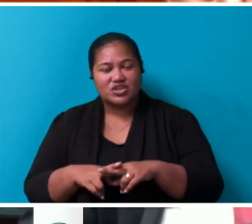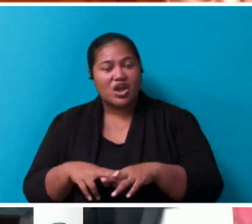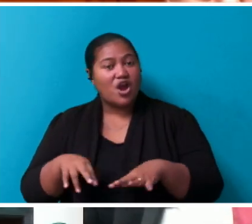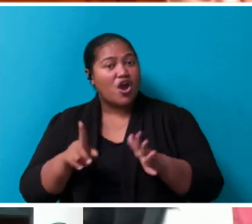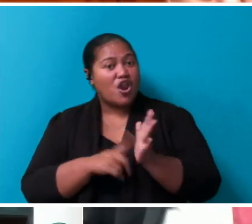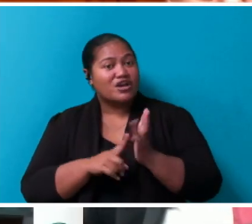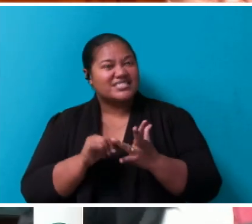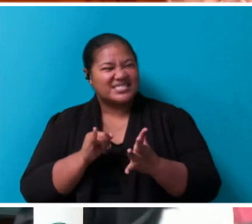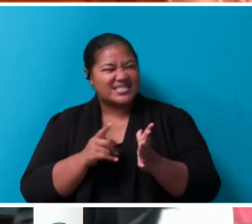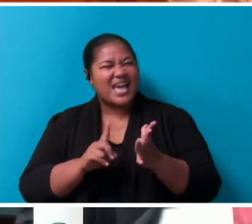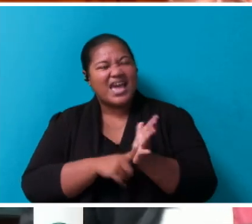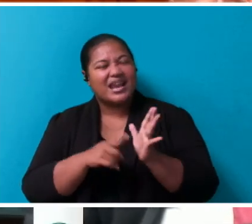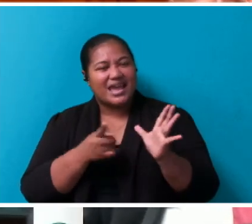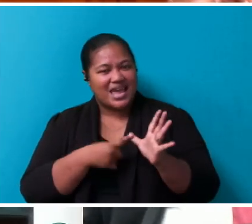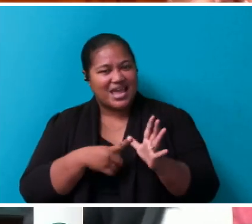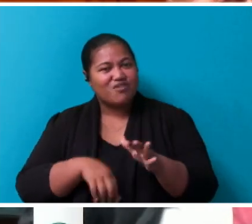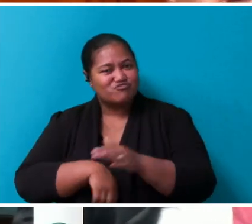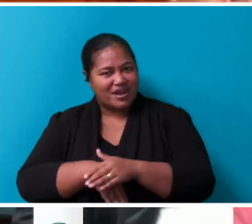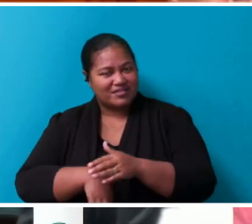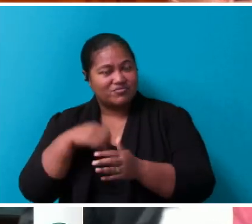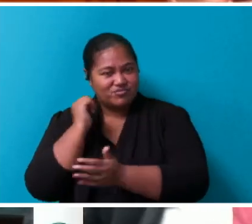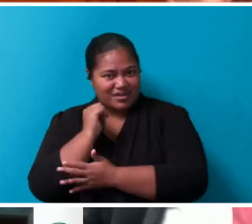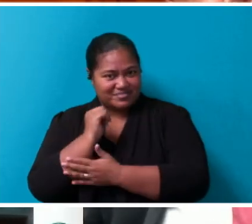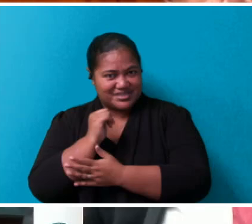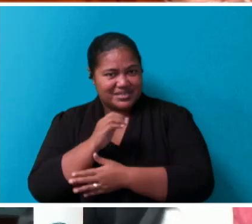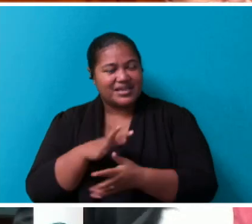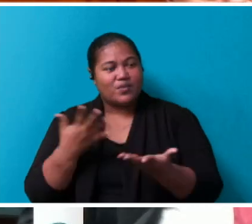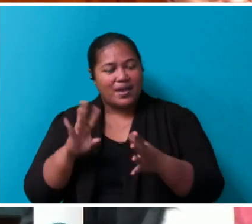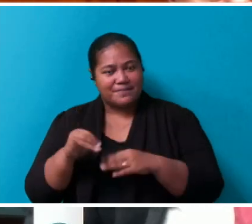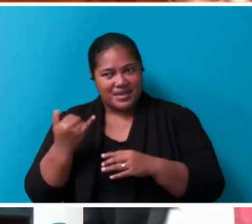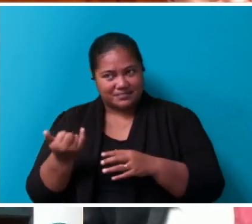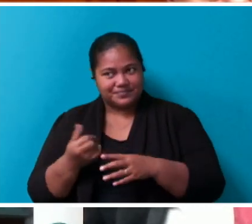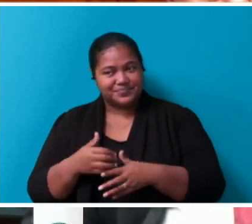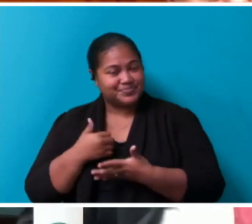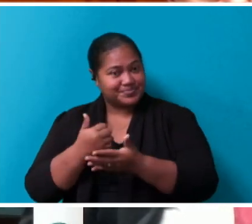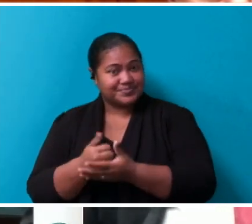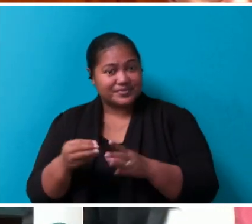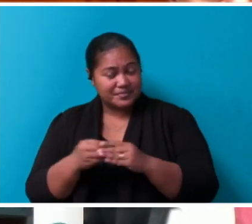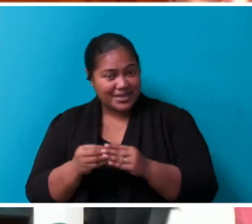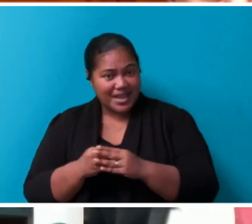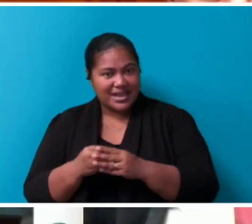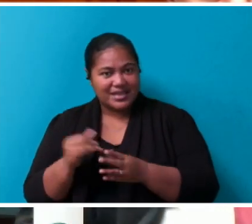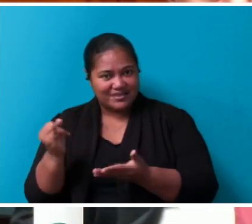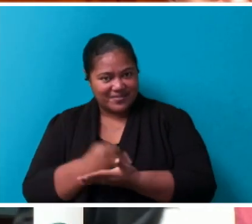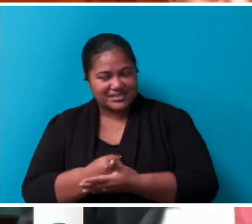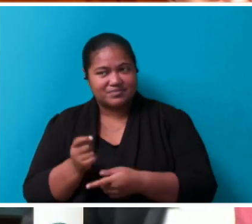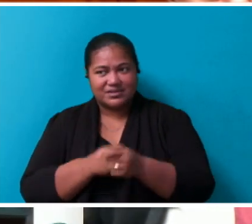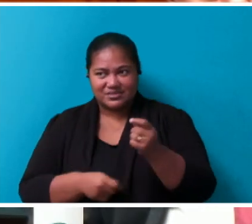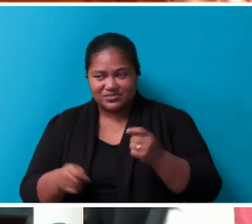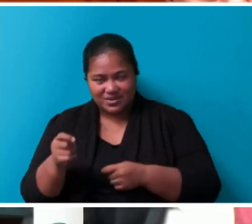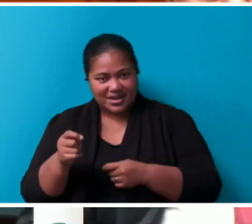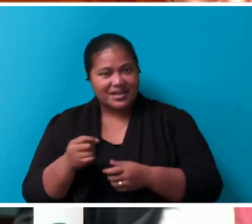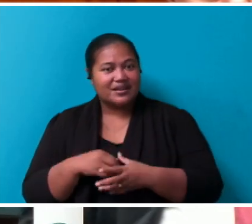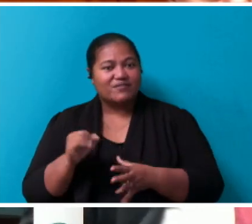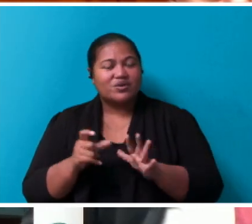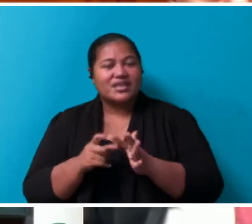May, providing on-the-spot assistance with banking, investment, trading, and business queries for our diaspora.